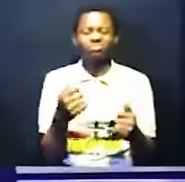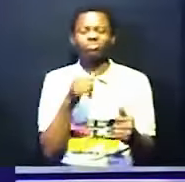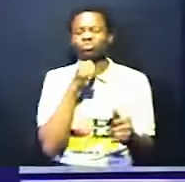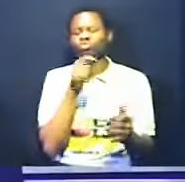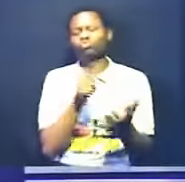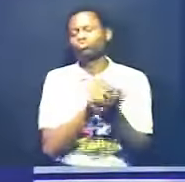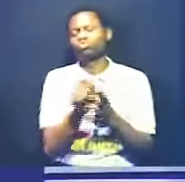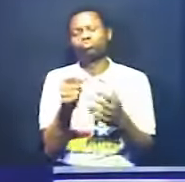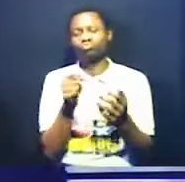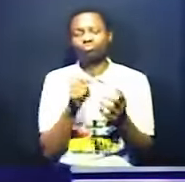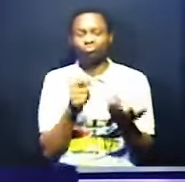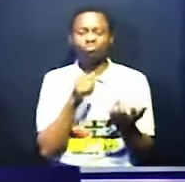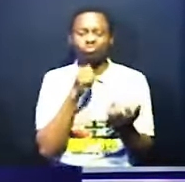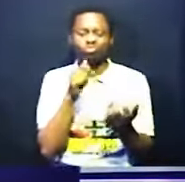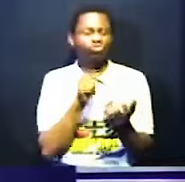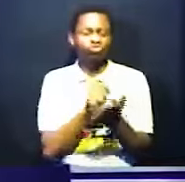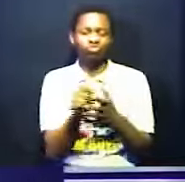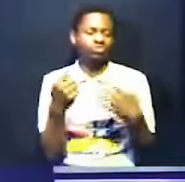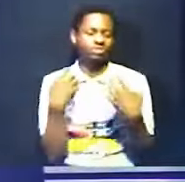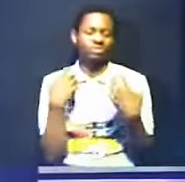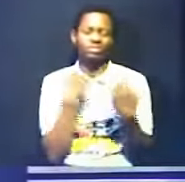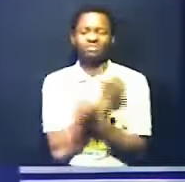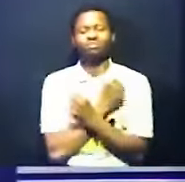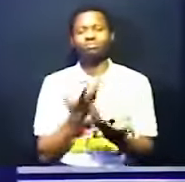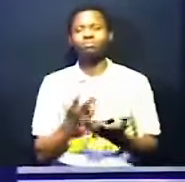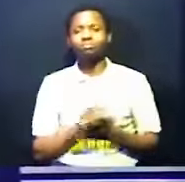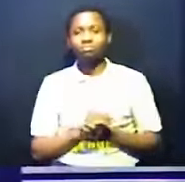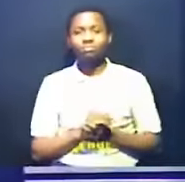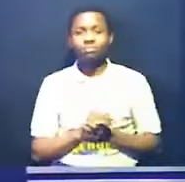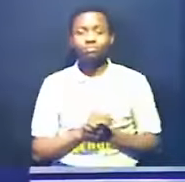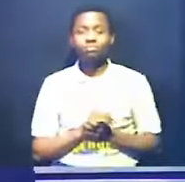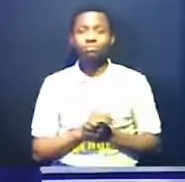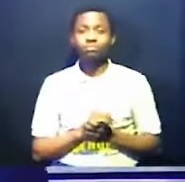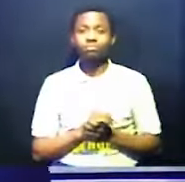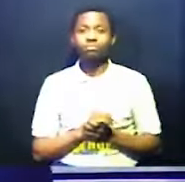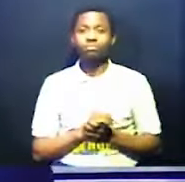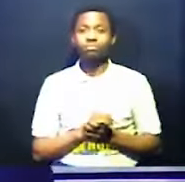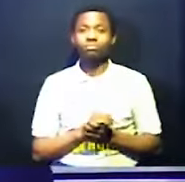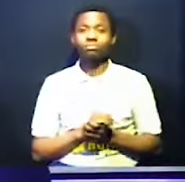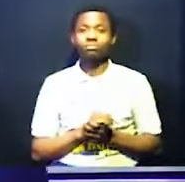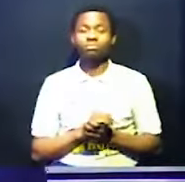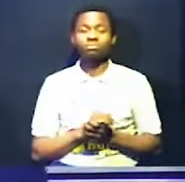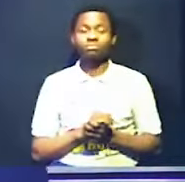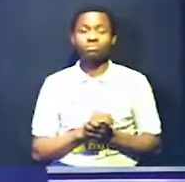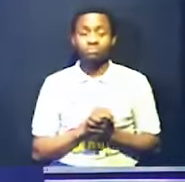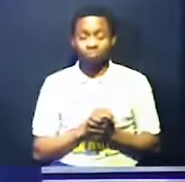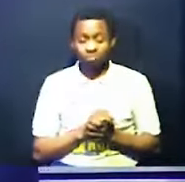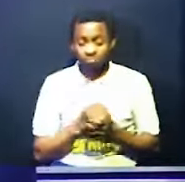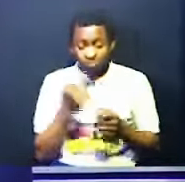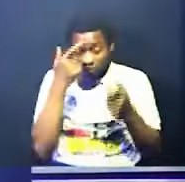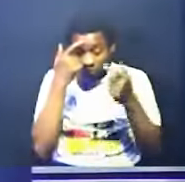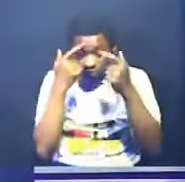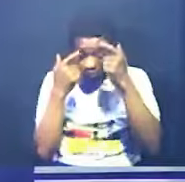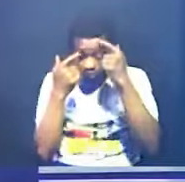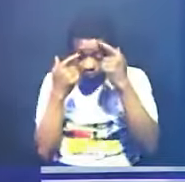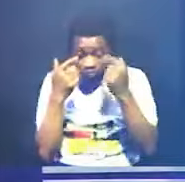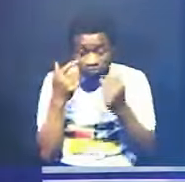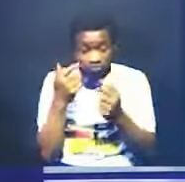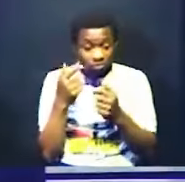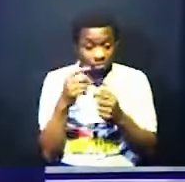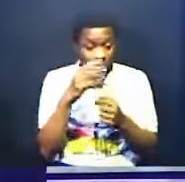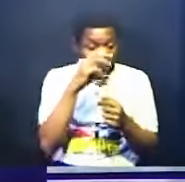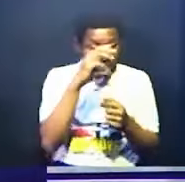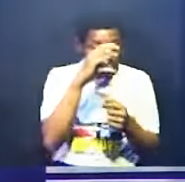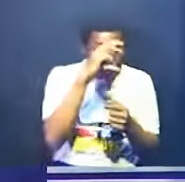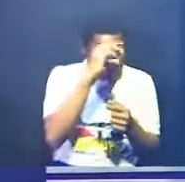And the Bible says that because of what happened, Tamar lived her life as a desolate